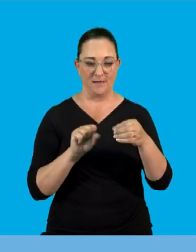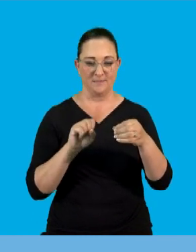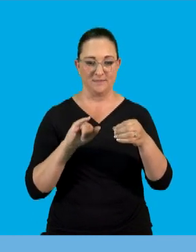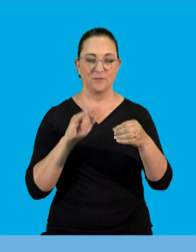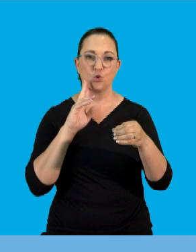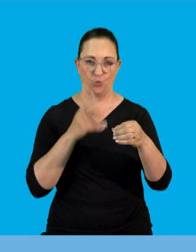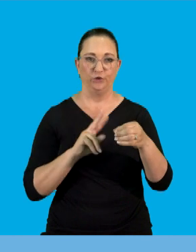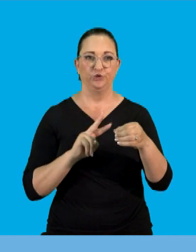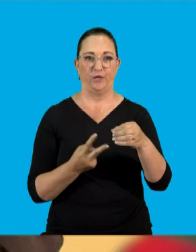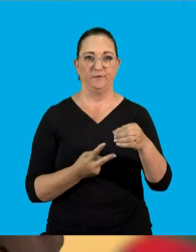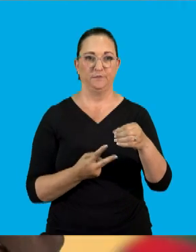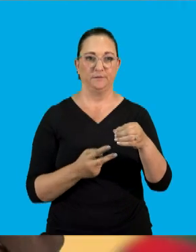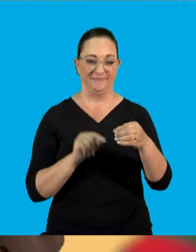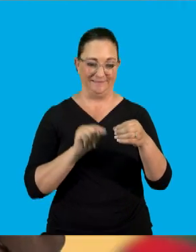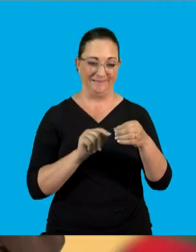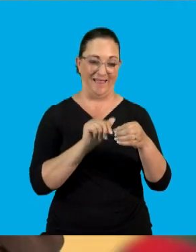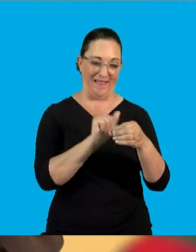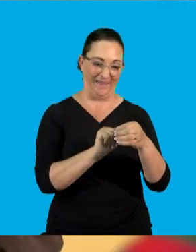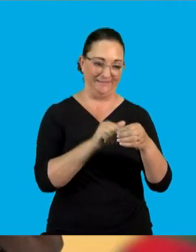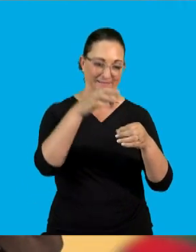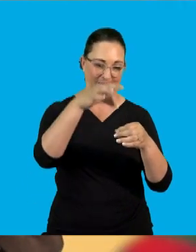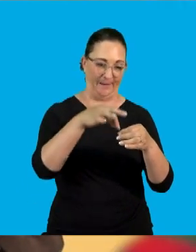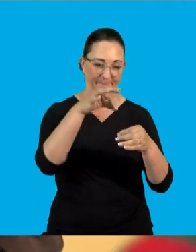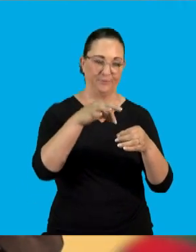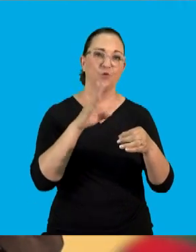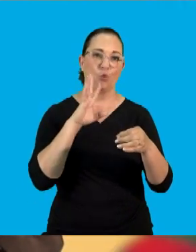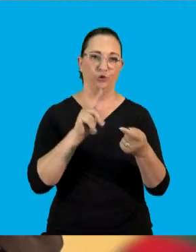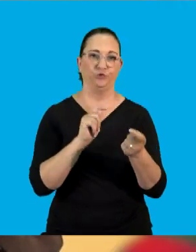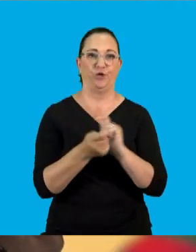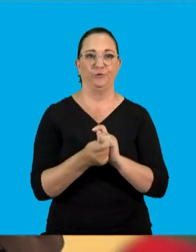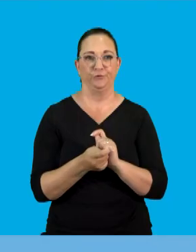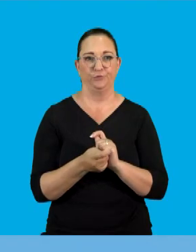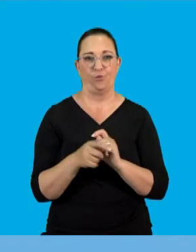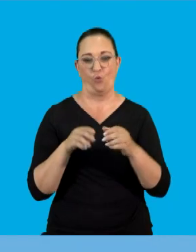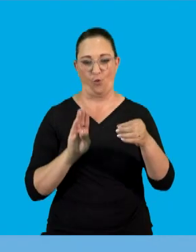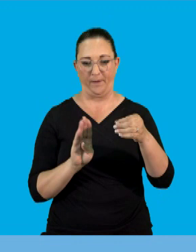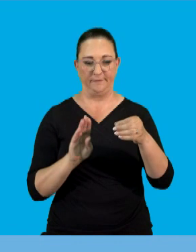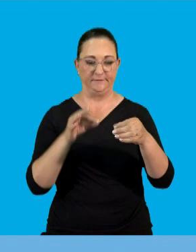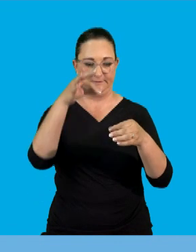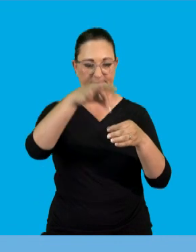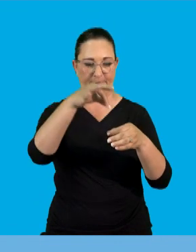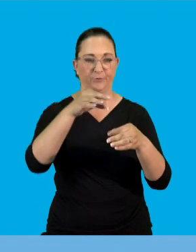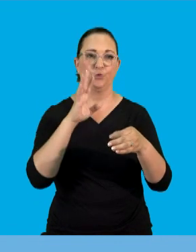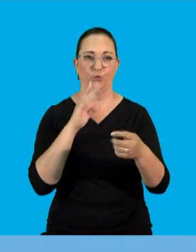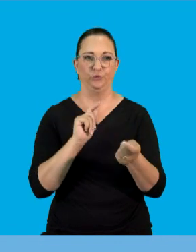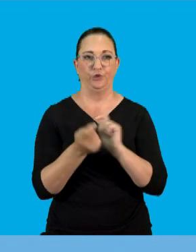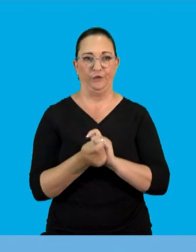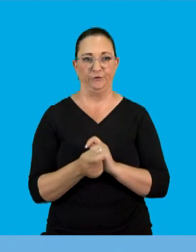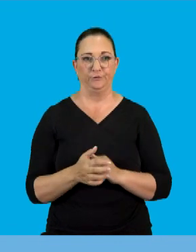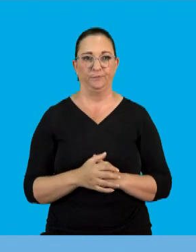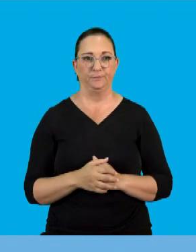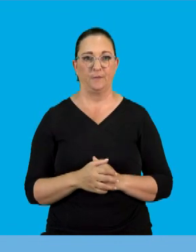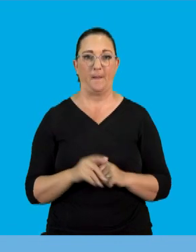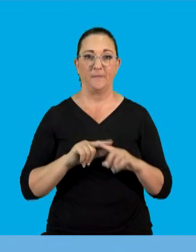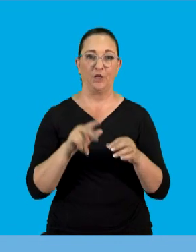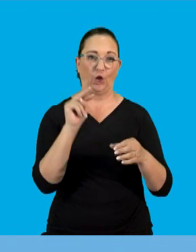if that litmus paper is dipped into an acid or dipped into a base, it is going to respond. However, if it's dipped into a neutral substance, there won't